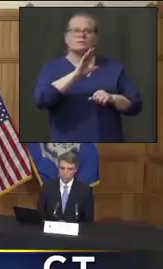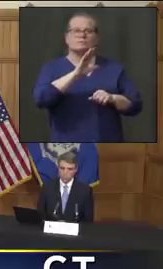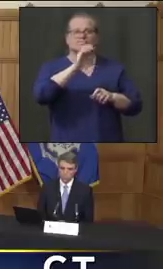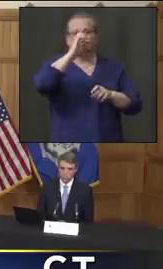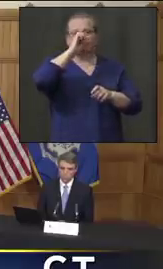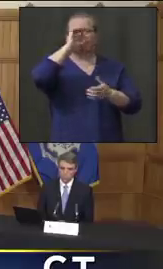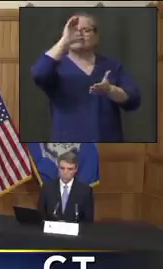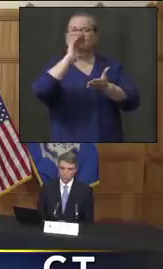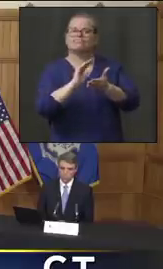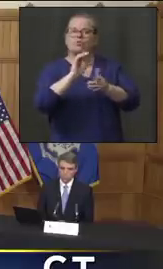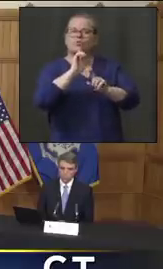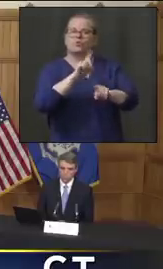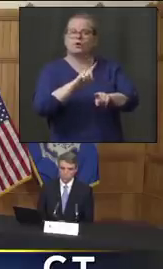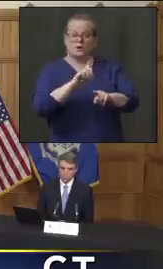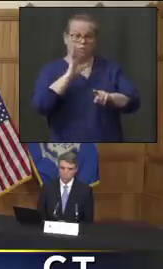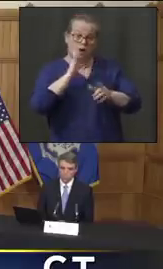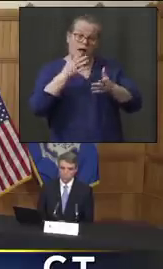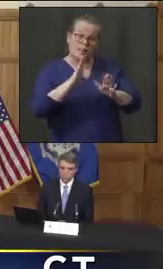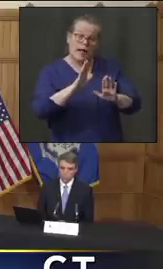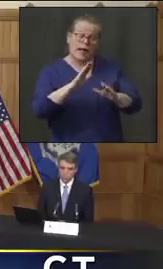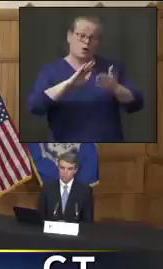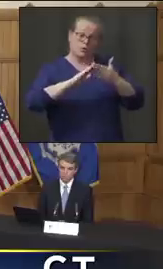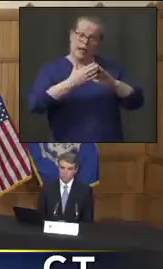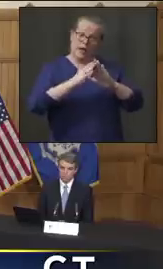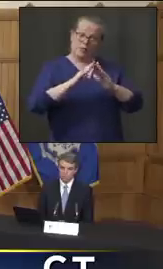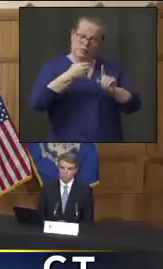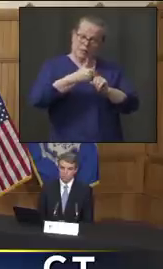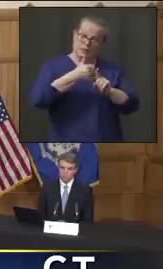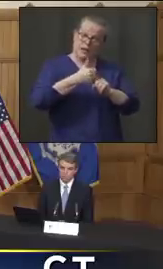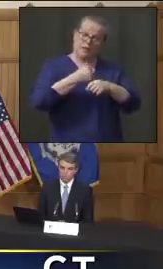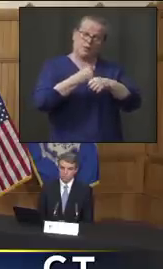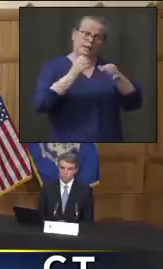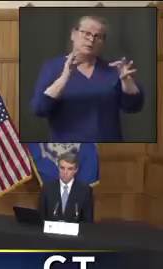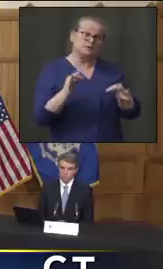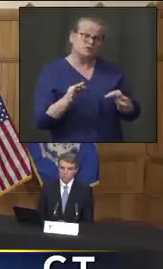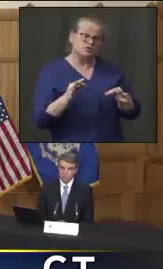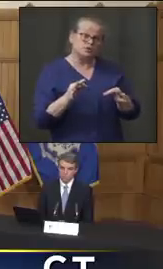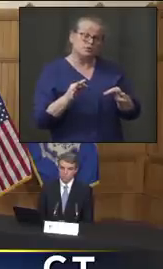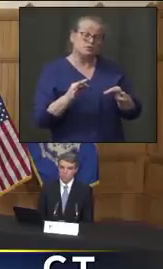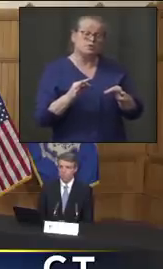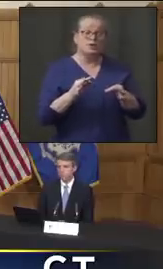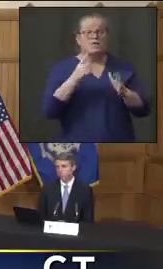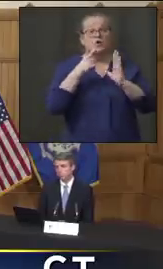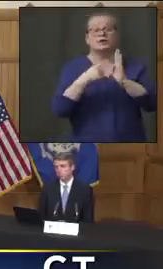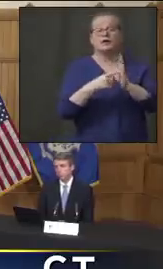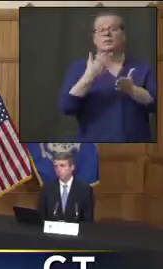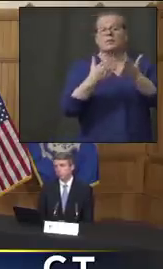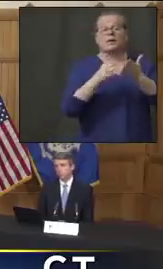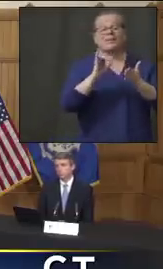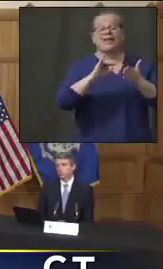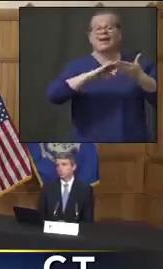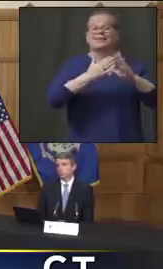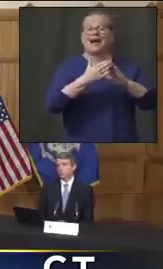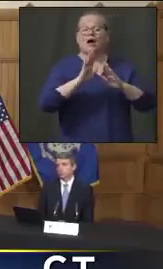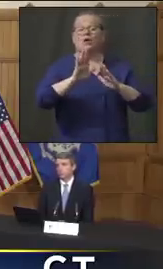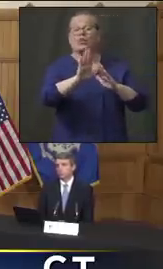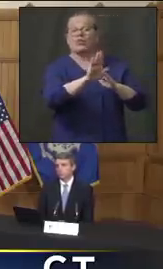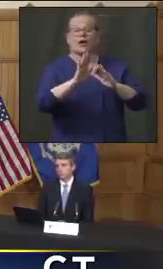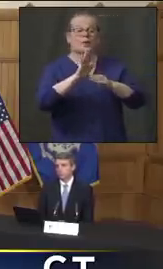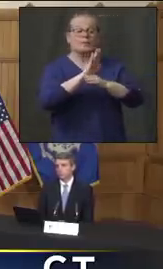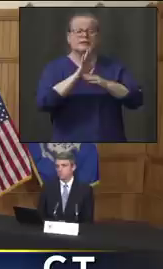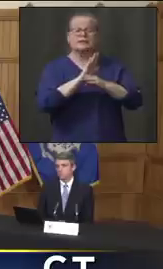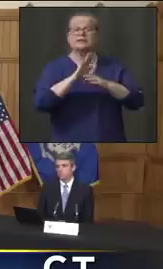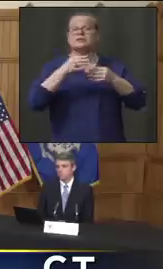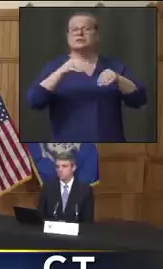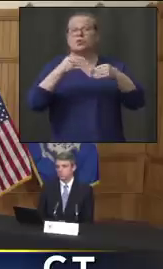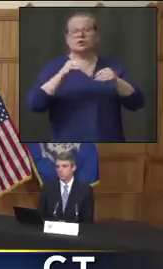for local officials to determine whether or not non-essential retail businesses, restaurants, and bars